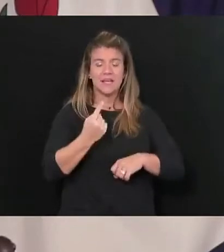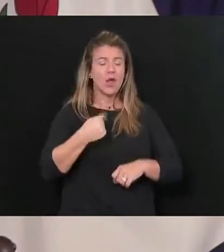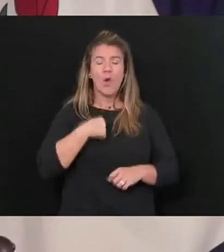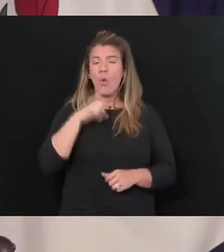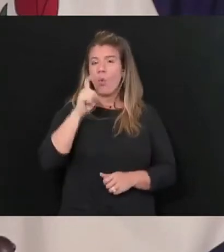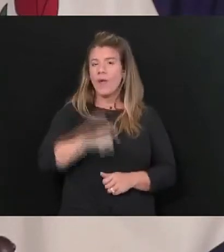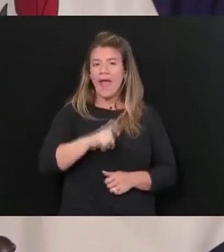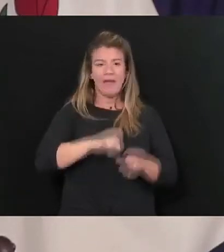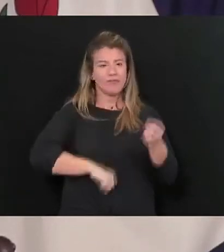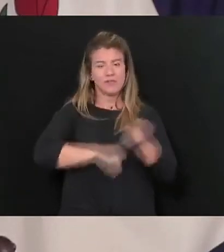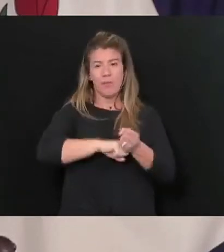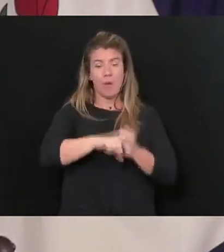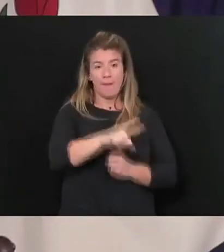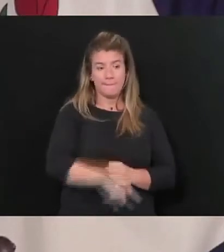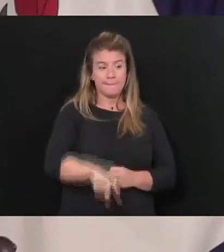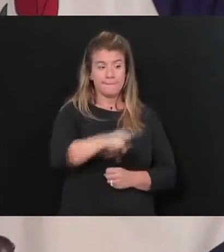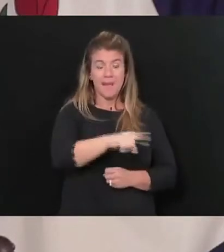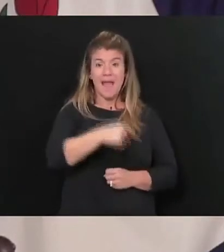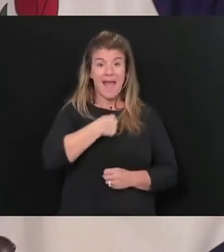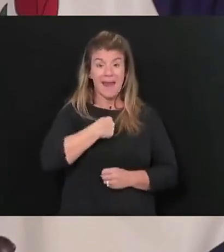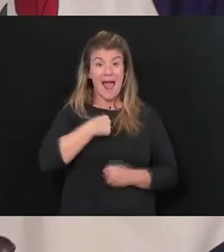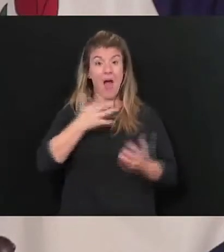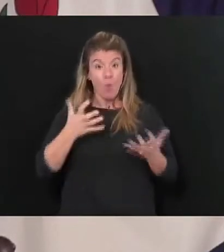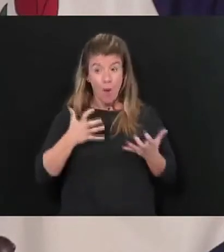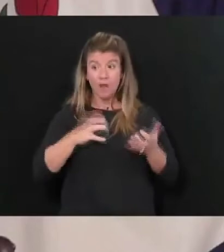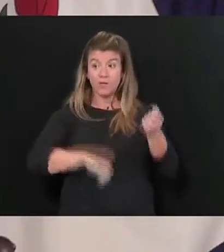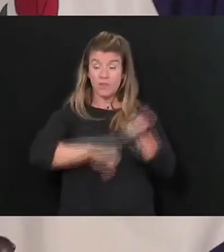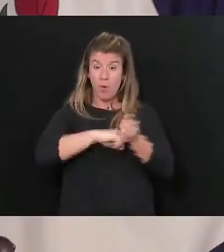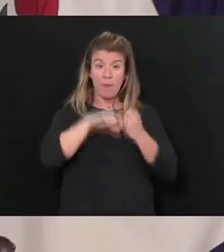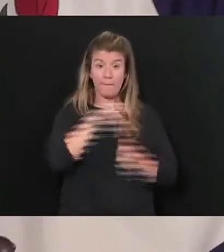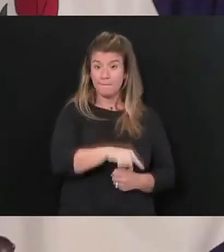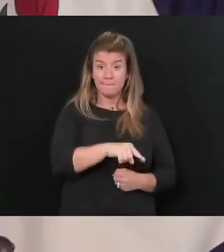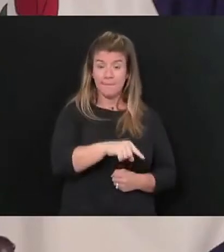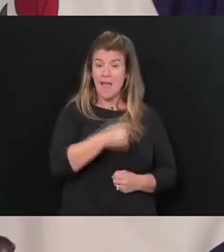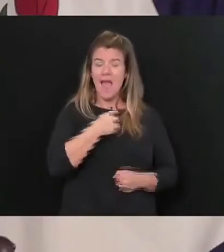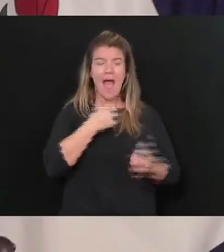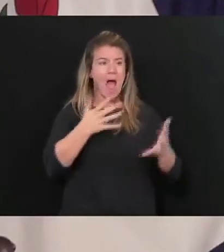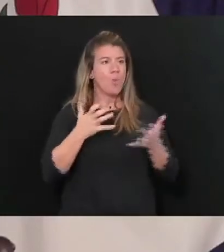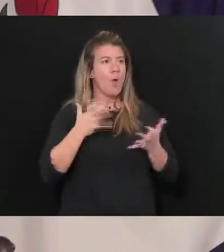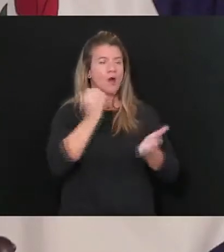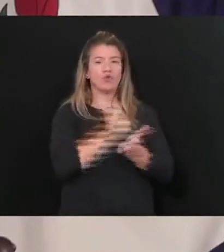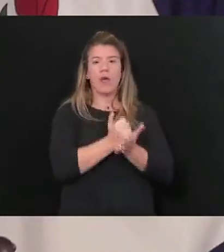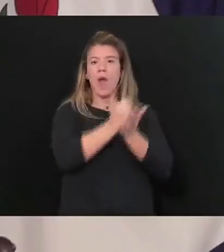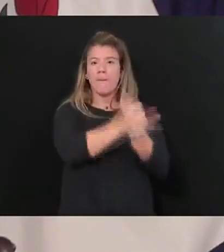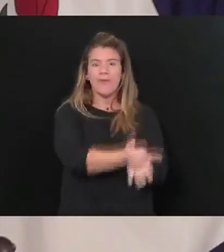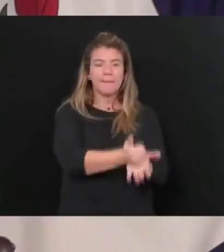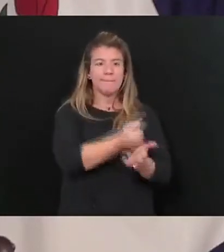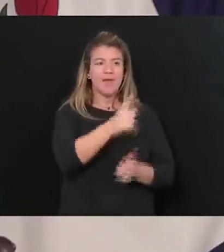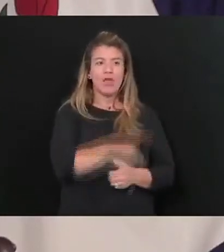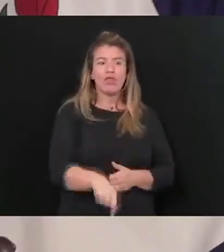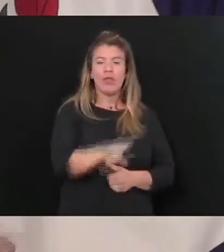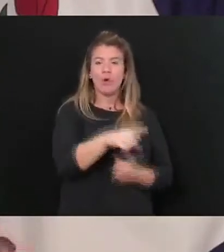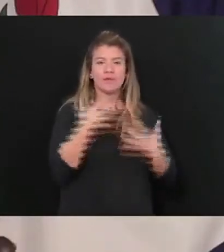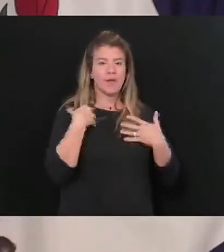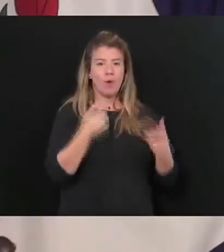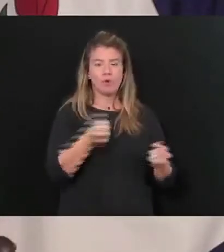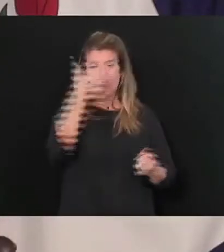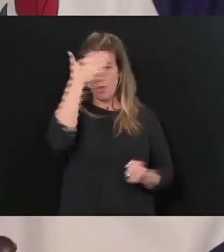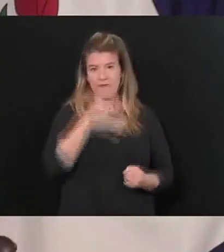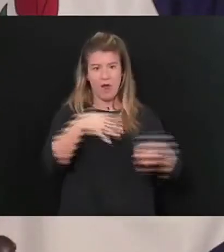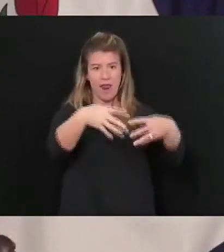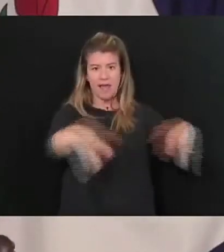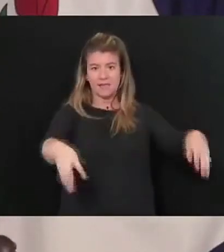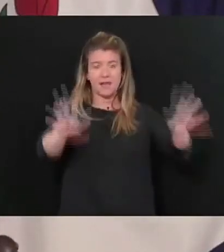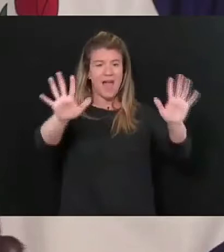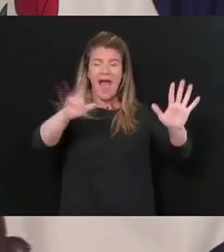to support them. And I'm all for support. I'm all for helping those heroes on the front lines. I'm all